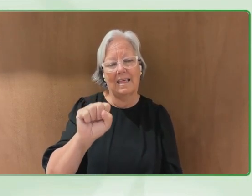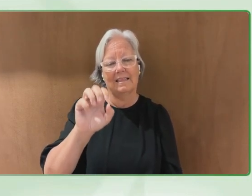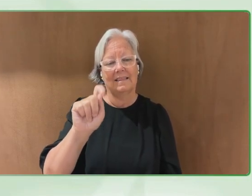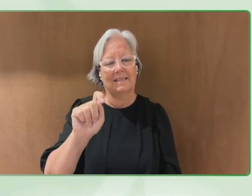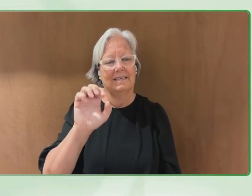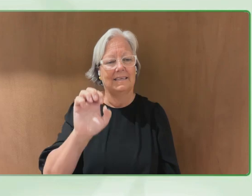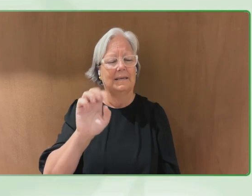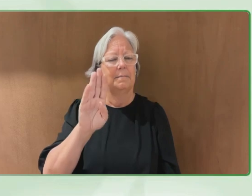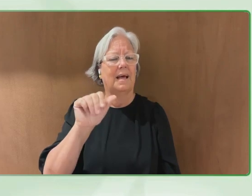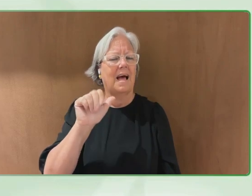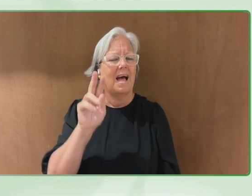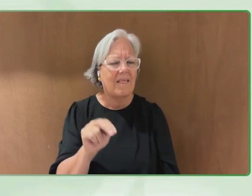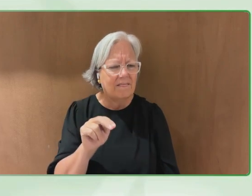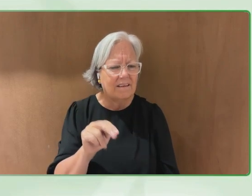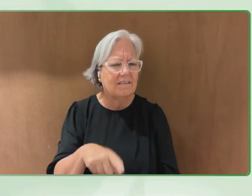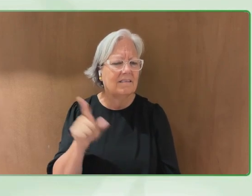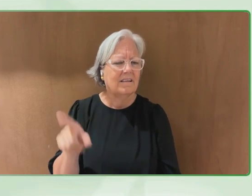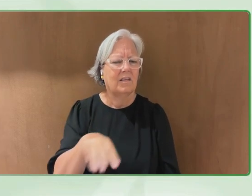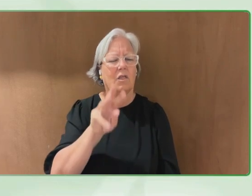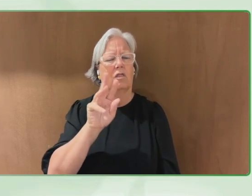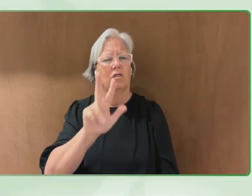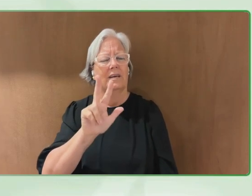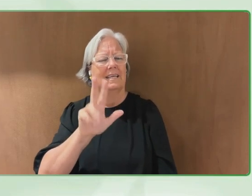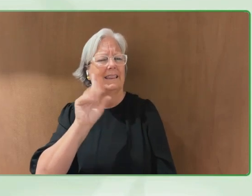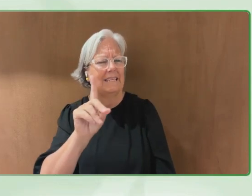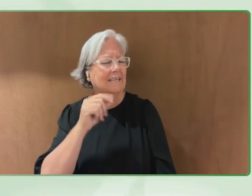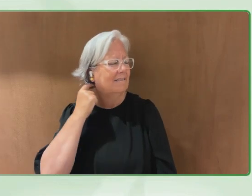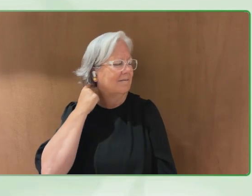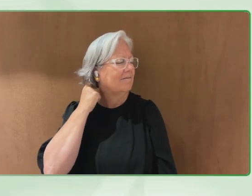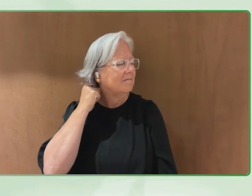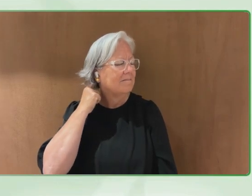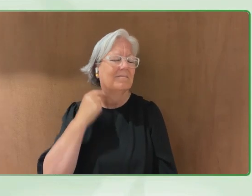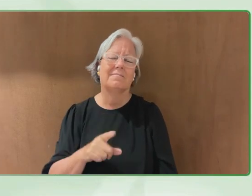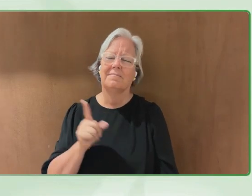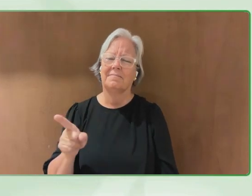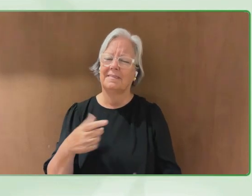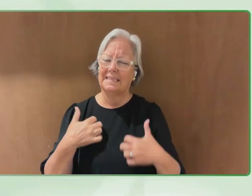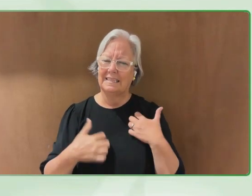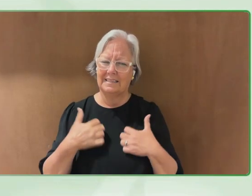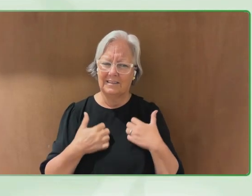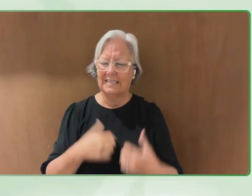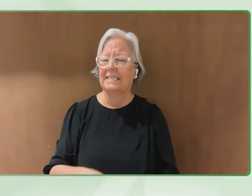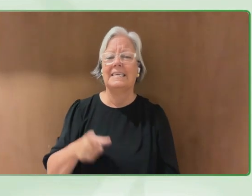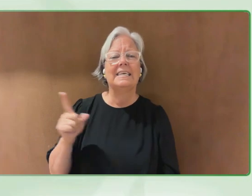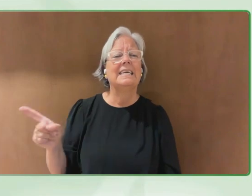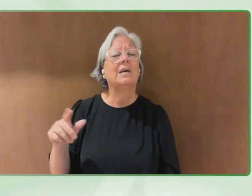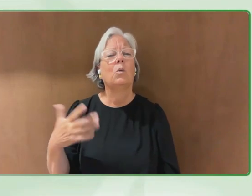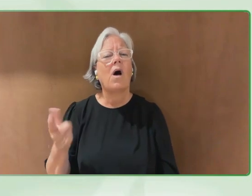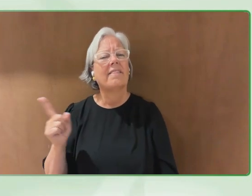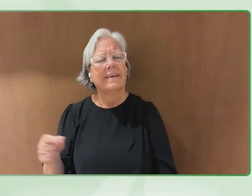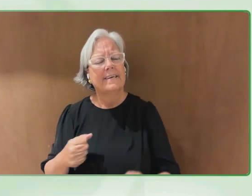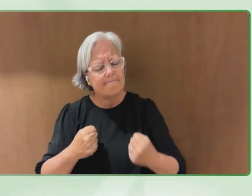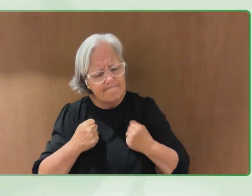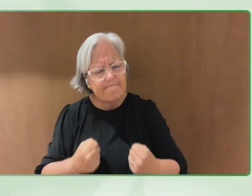that is. But what impresses me about Esteban most is his humility. He has managed to